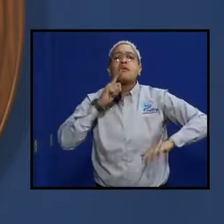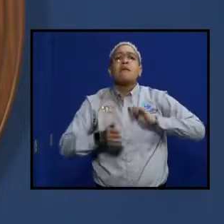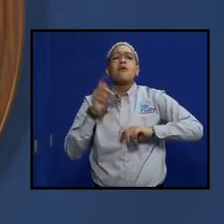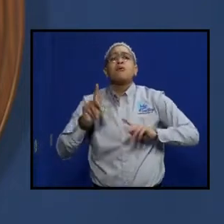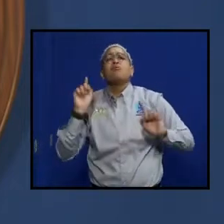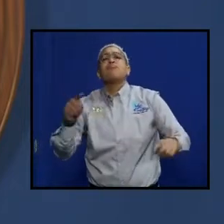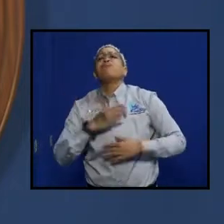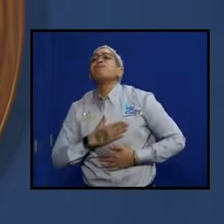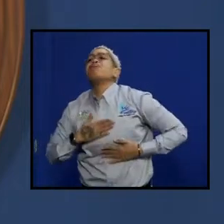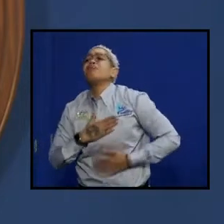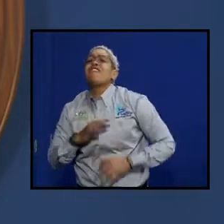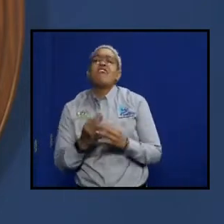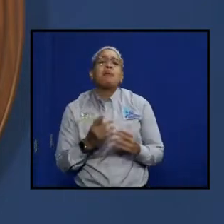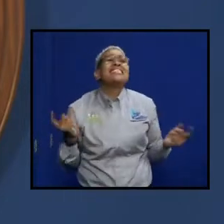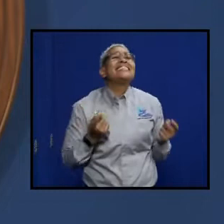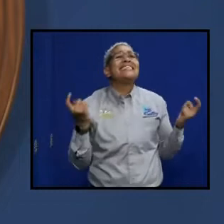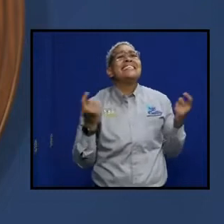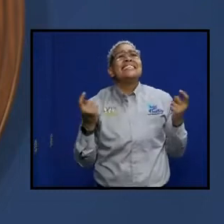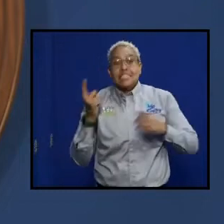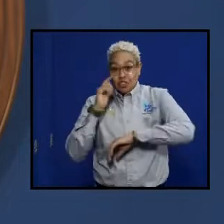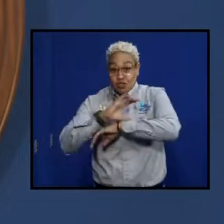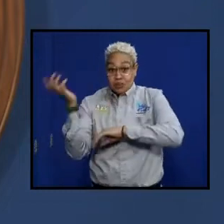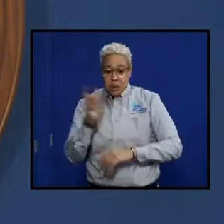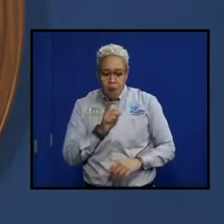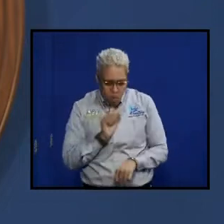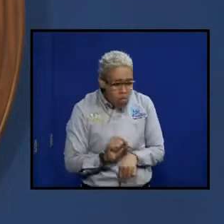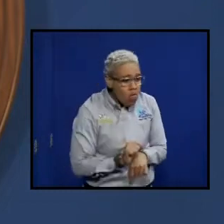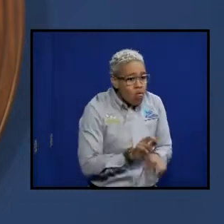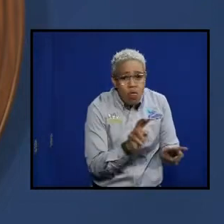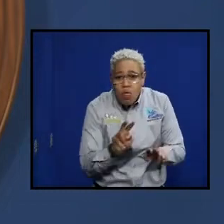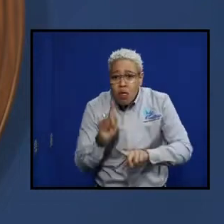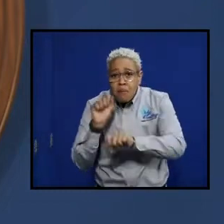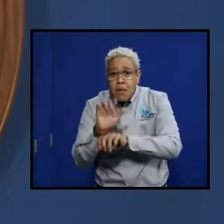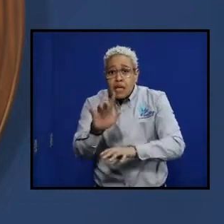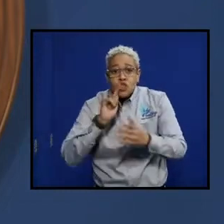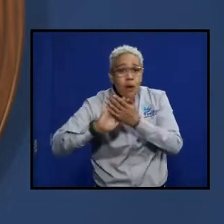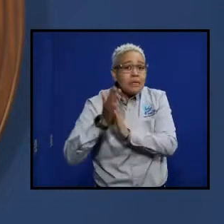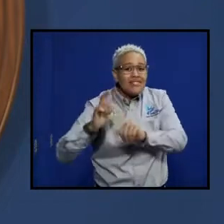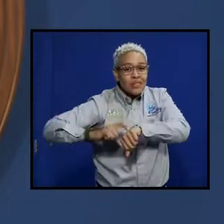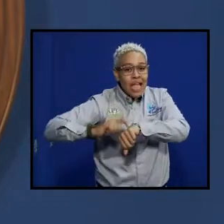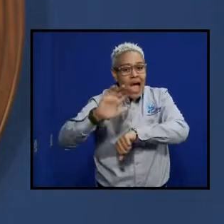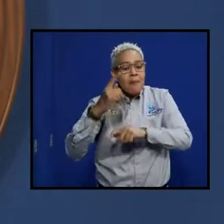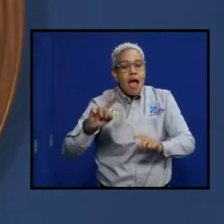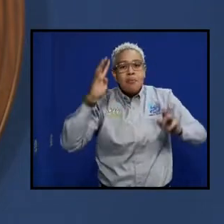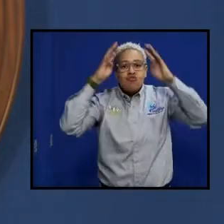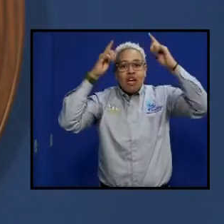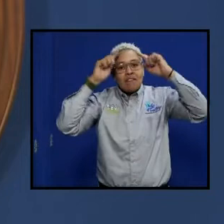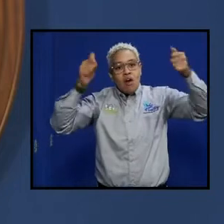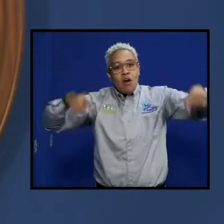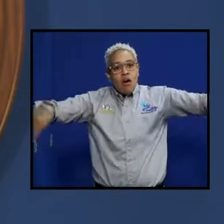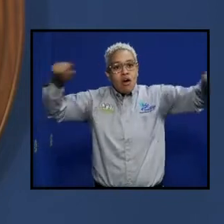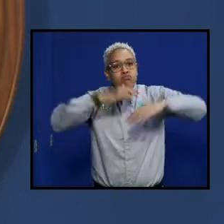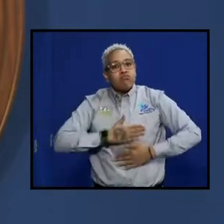the impact of the recently imposed states of public emergency on residents going about their lawful business. Noting that there